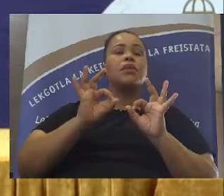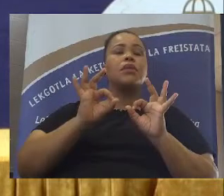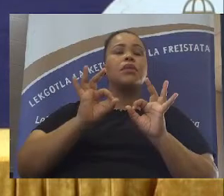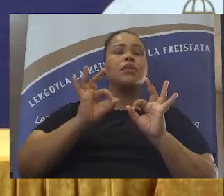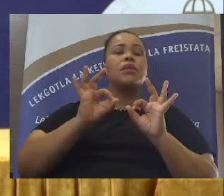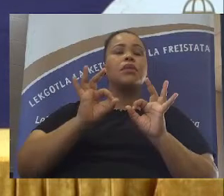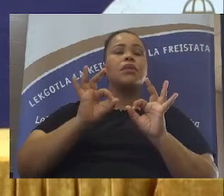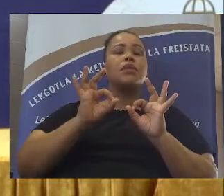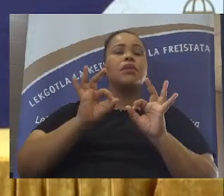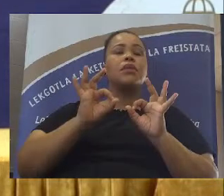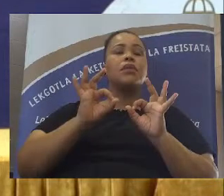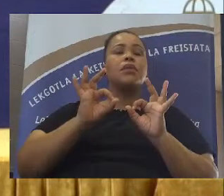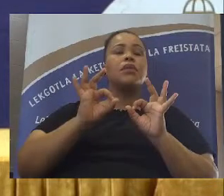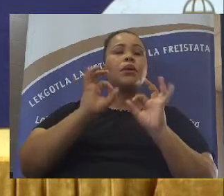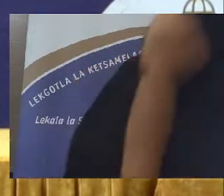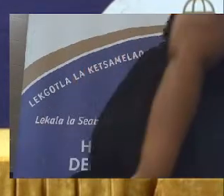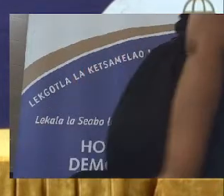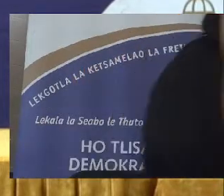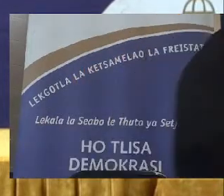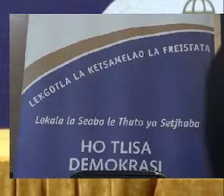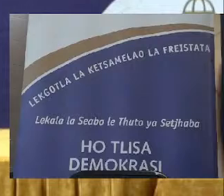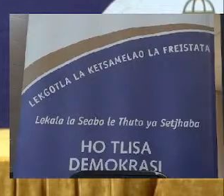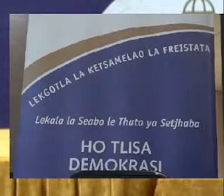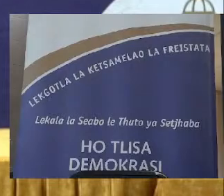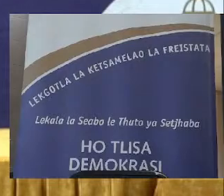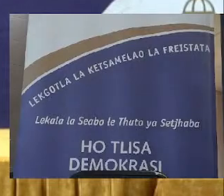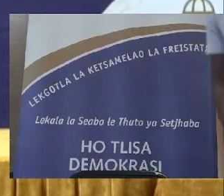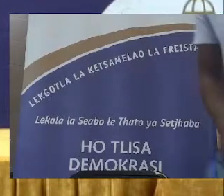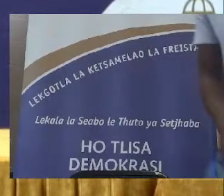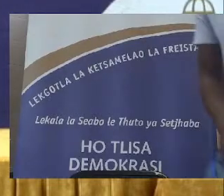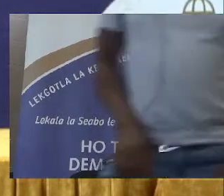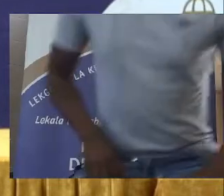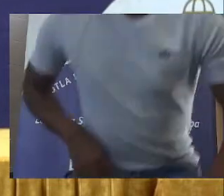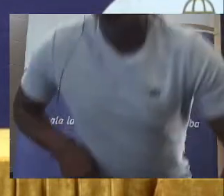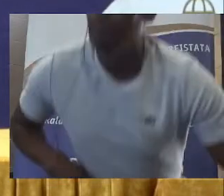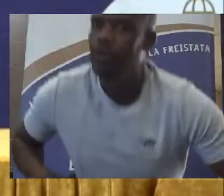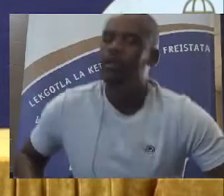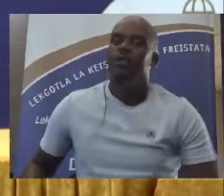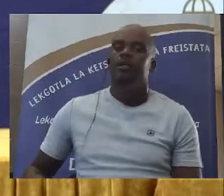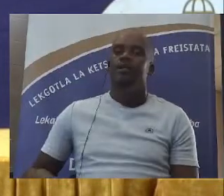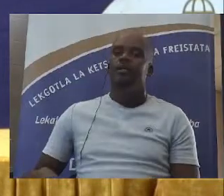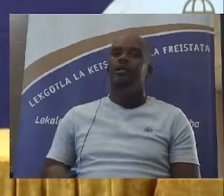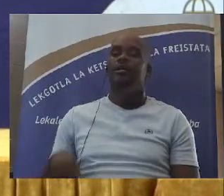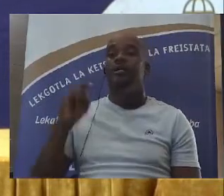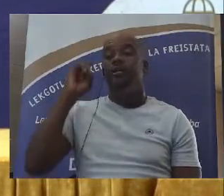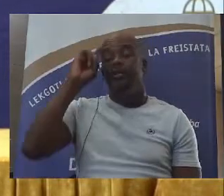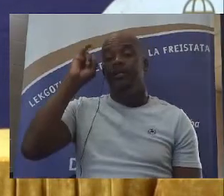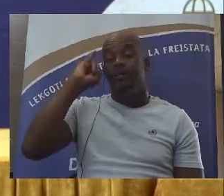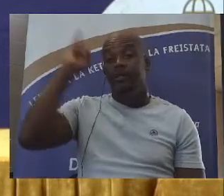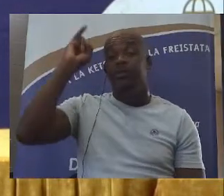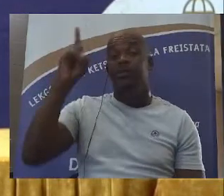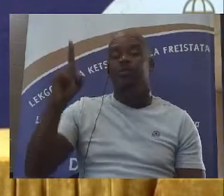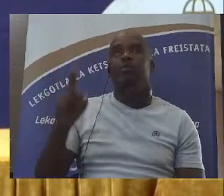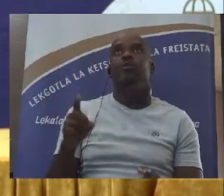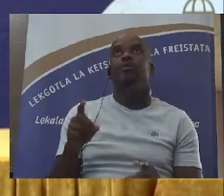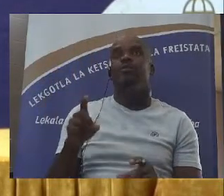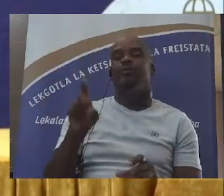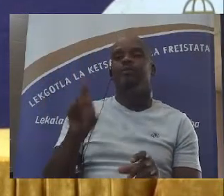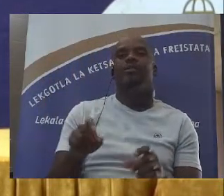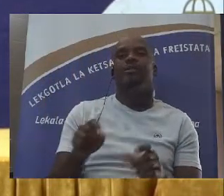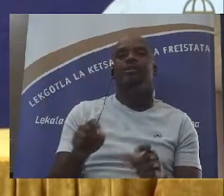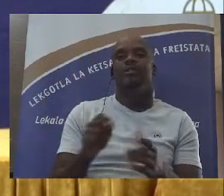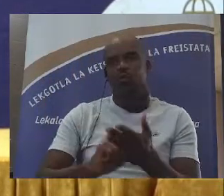by the Ombud must be made in writing, must include the reasons for the determination, and copies